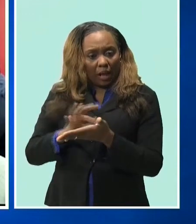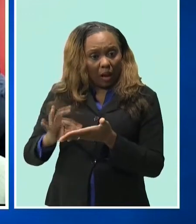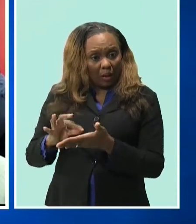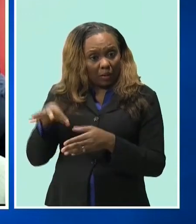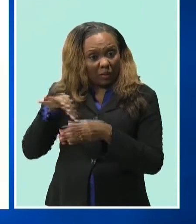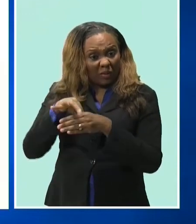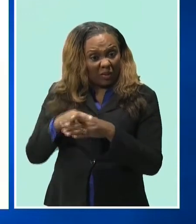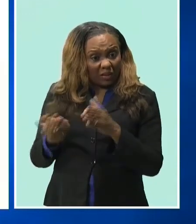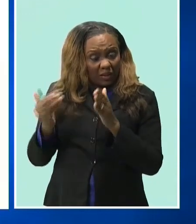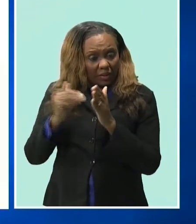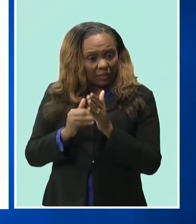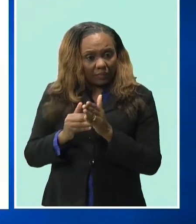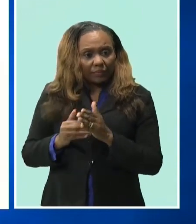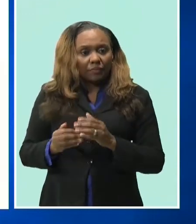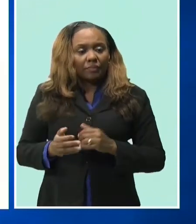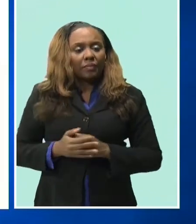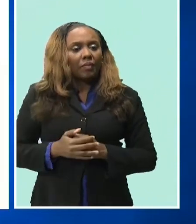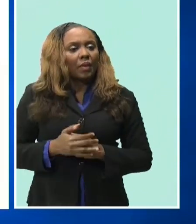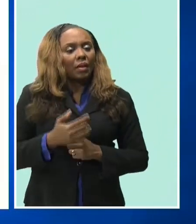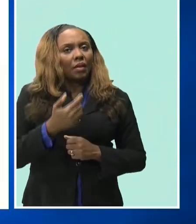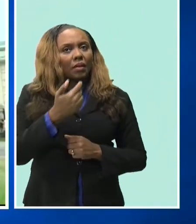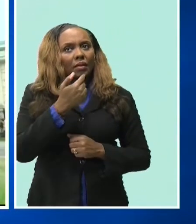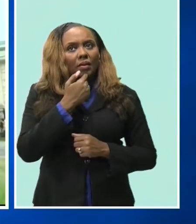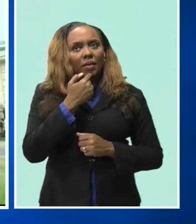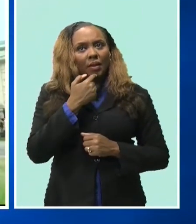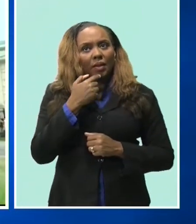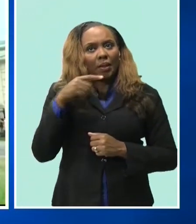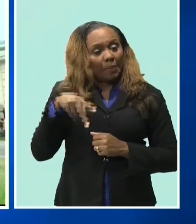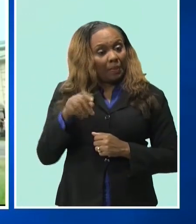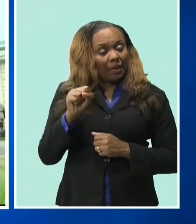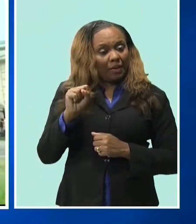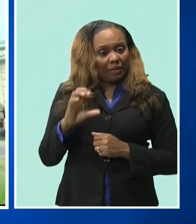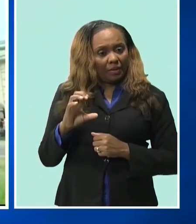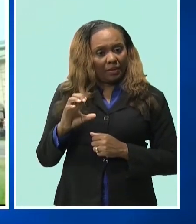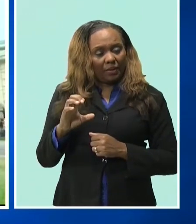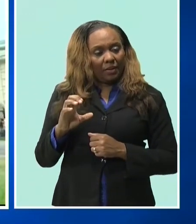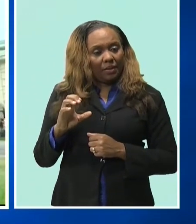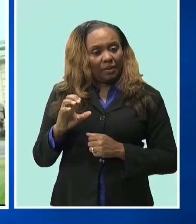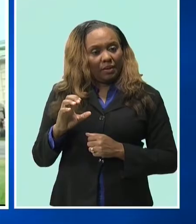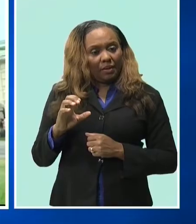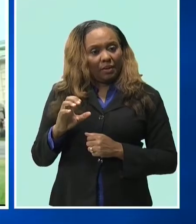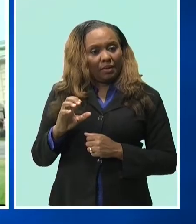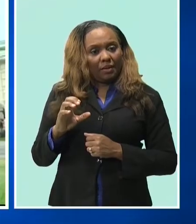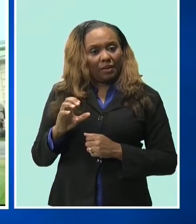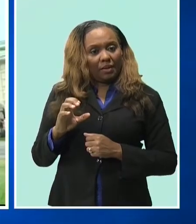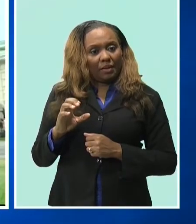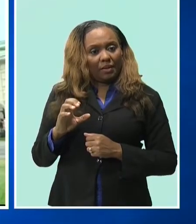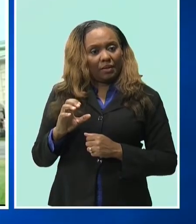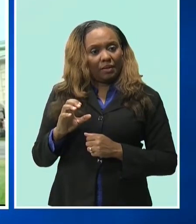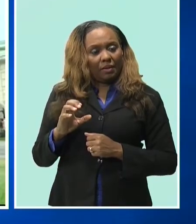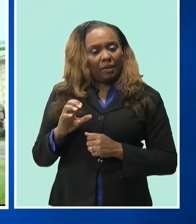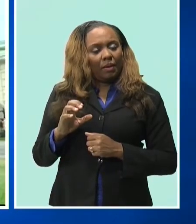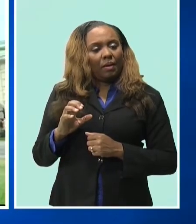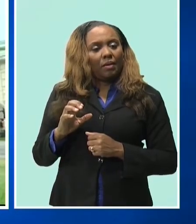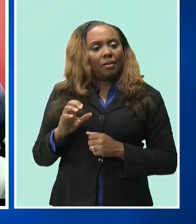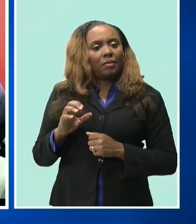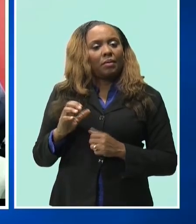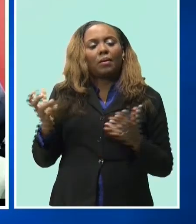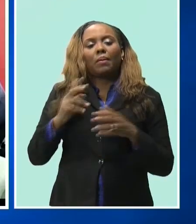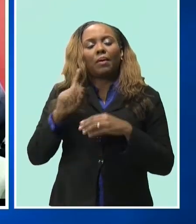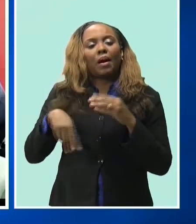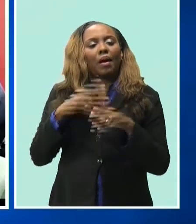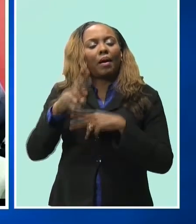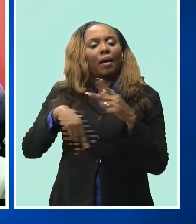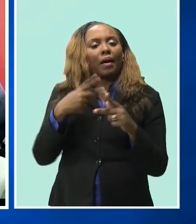coalition states that this simplistic posture of the PSC not only abrogates the transparency they claim to seek, but